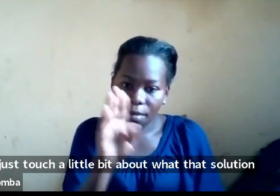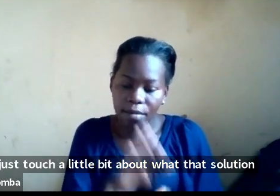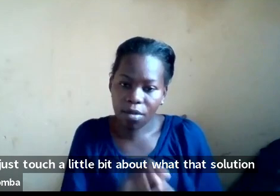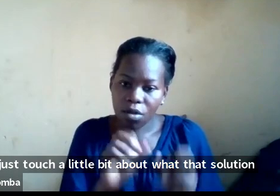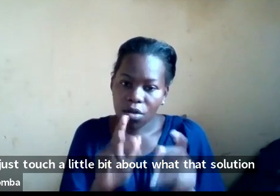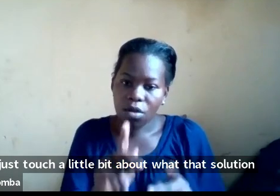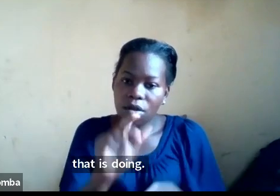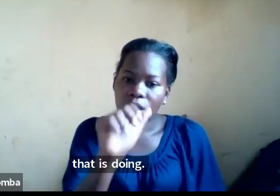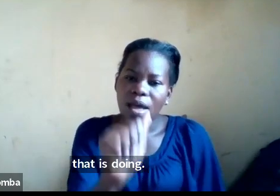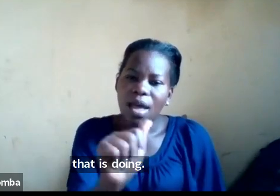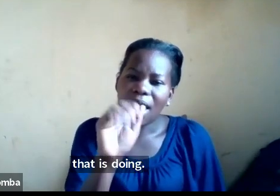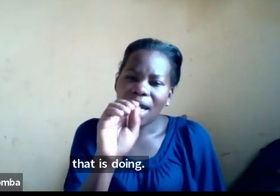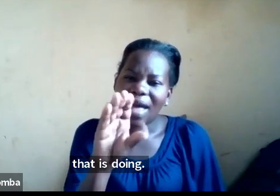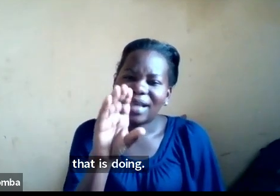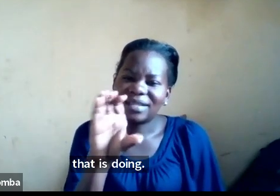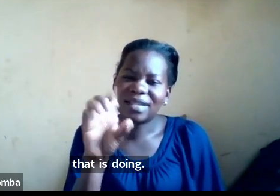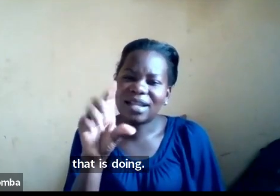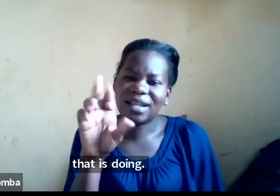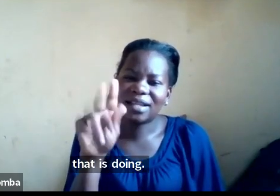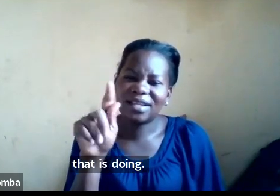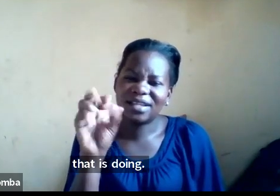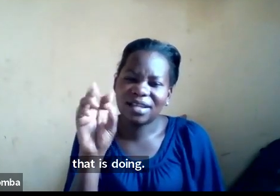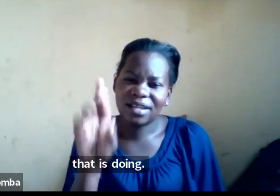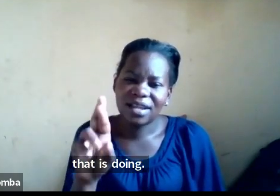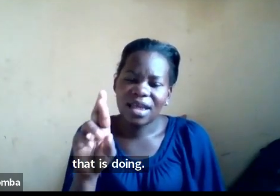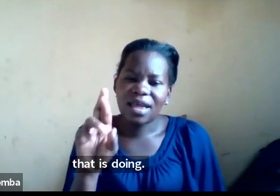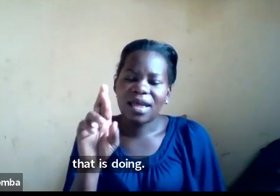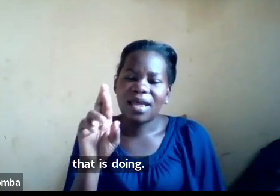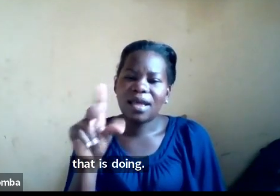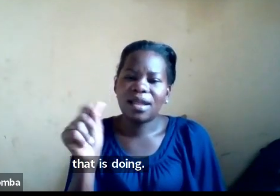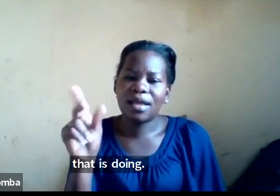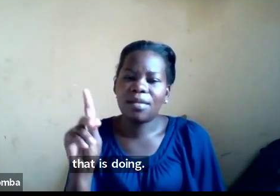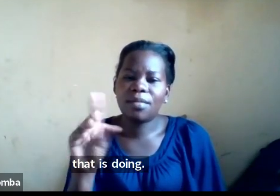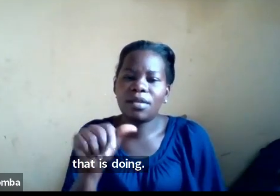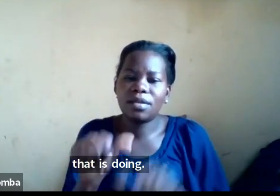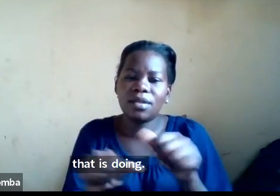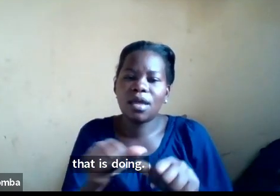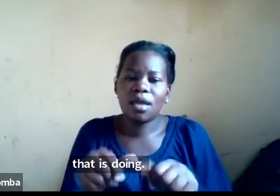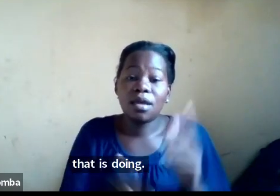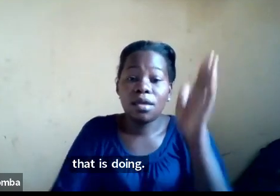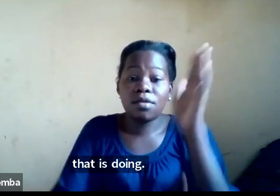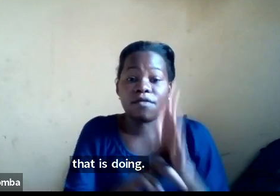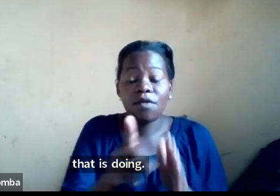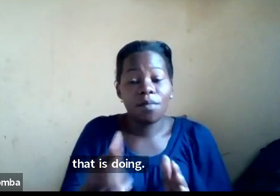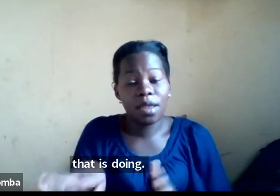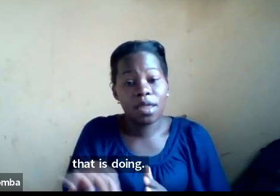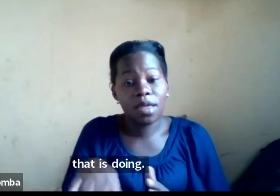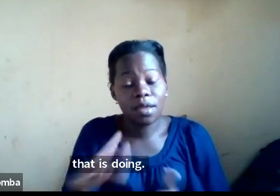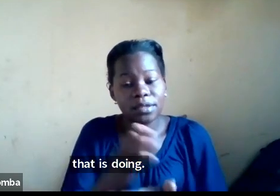Lab was birthed out of the humility that in the development space,